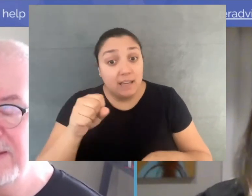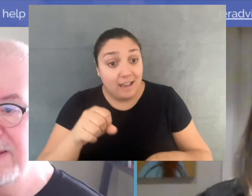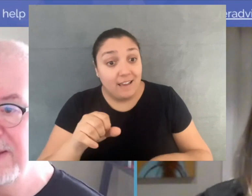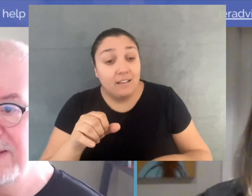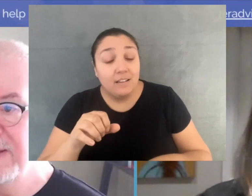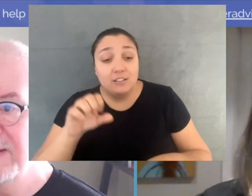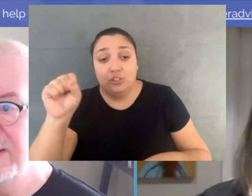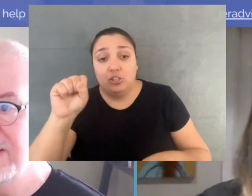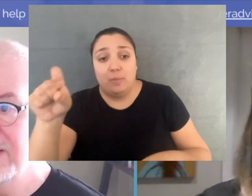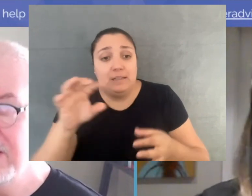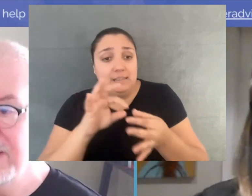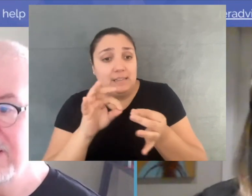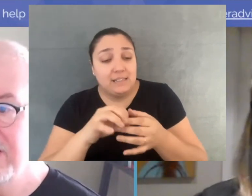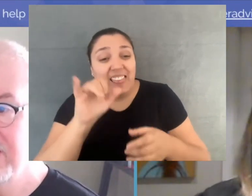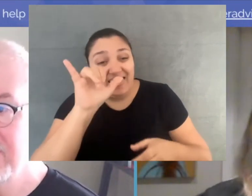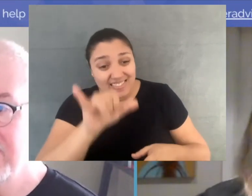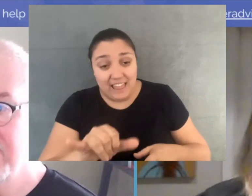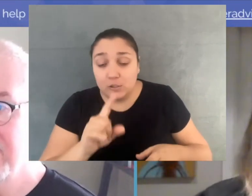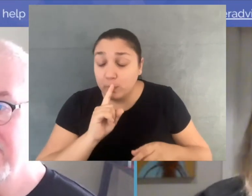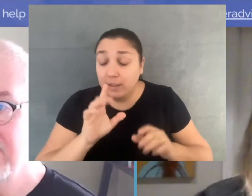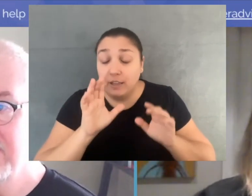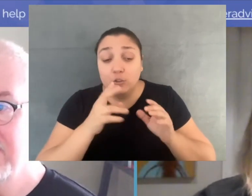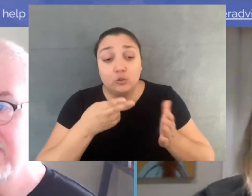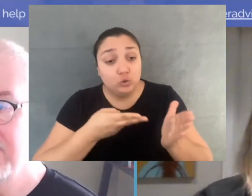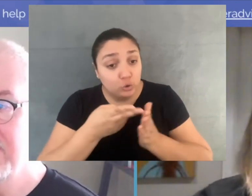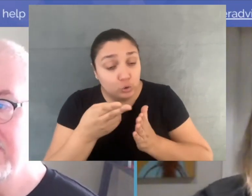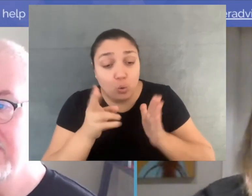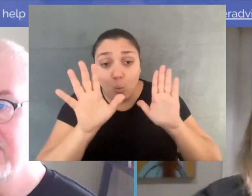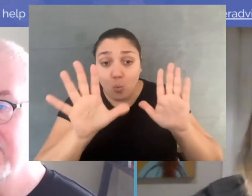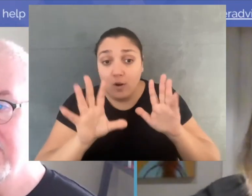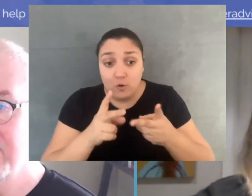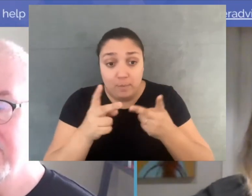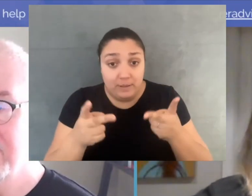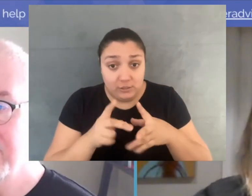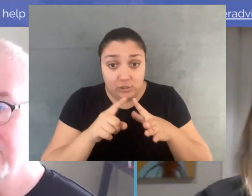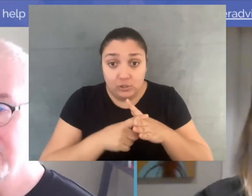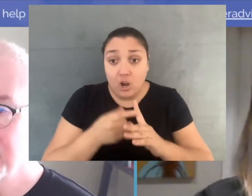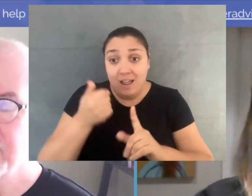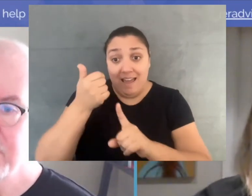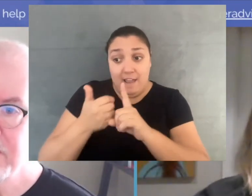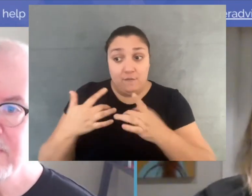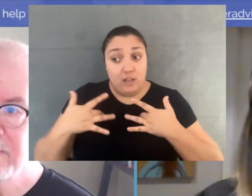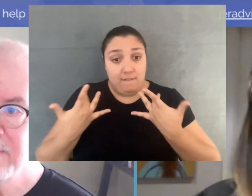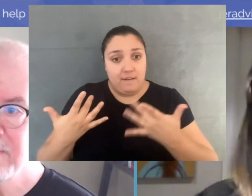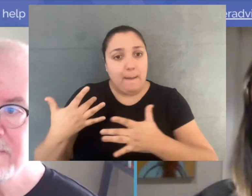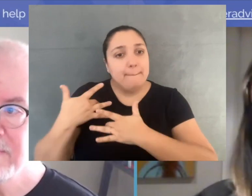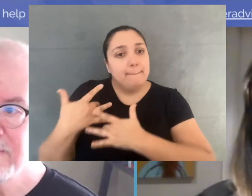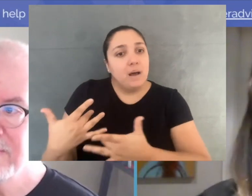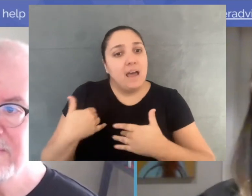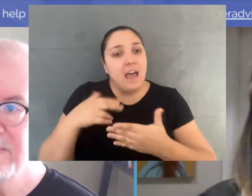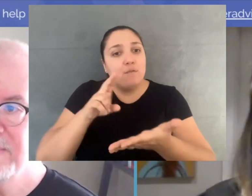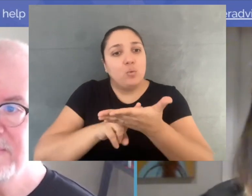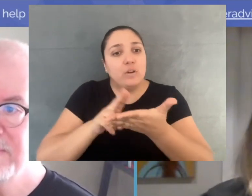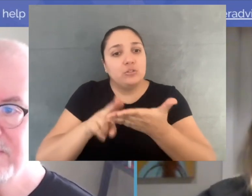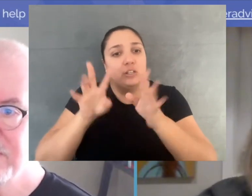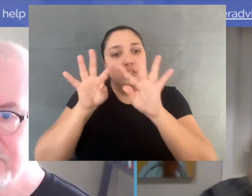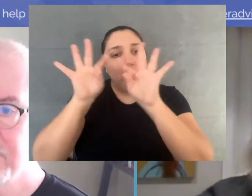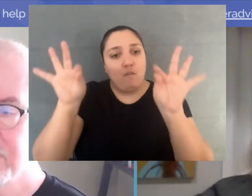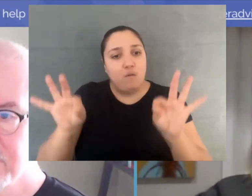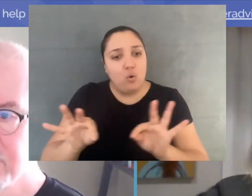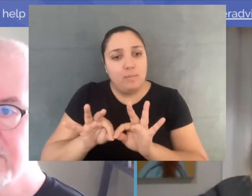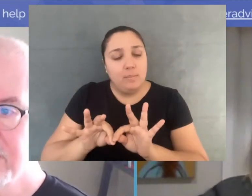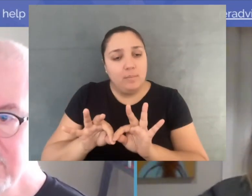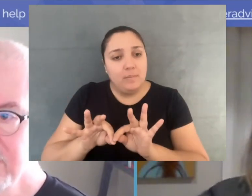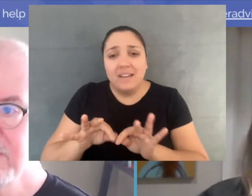is actually, sorry to interrupt you, but that is actually a true wonderful place to start. Almost every event has a registration form. Anything